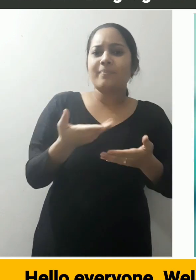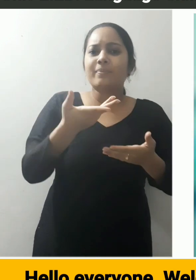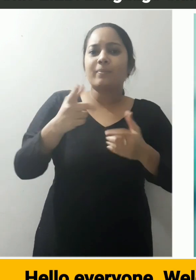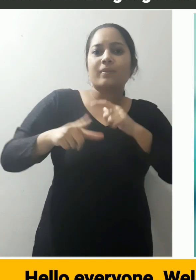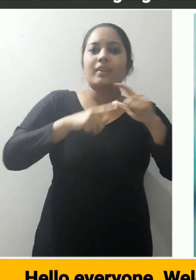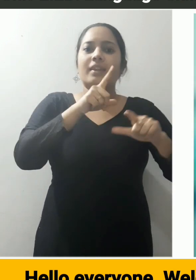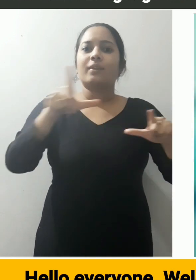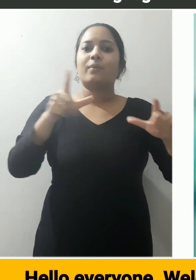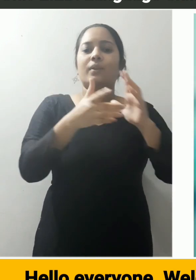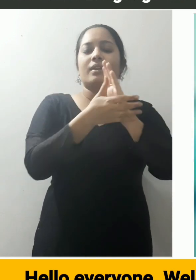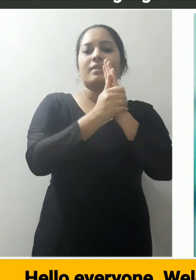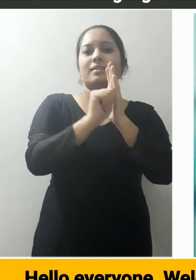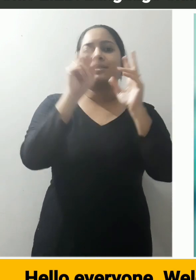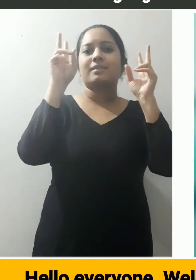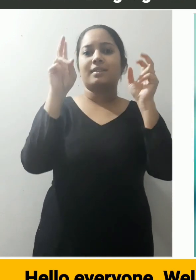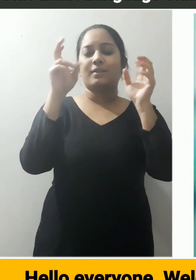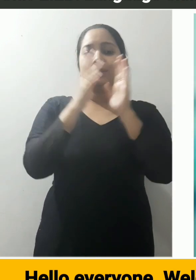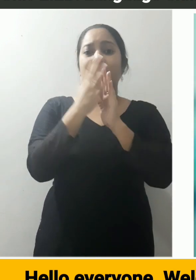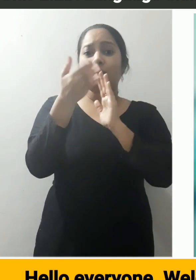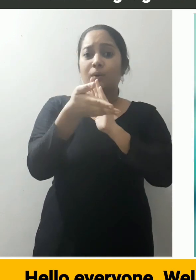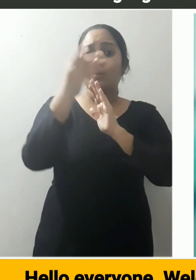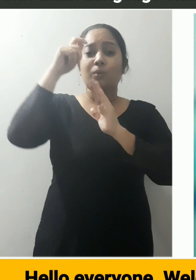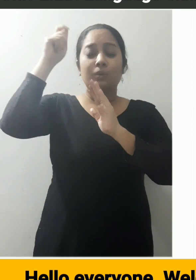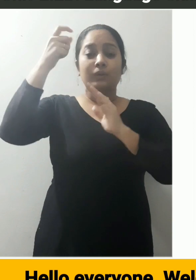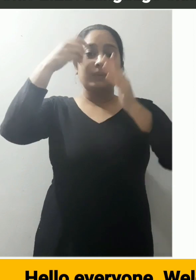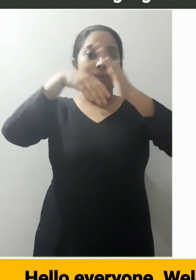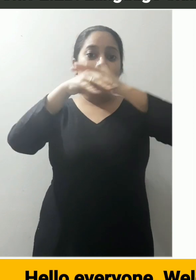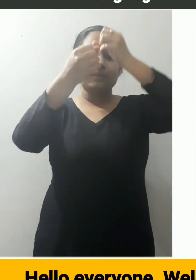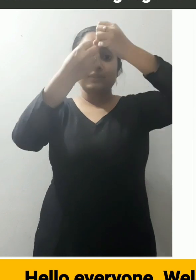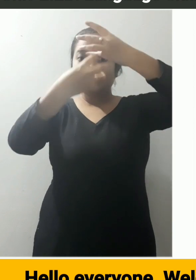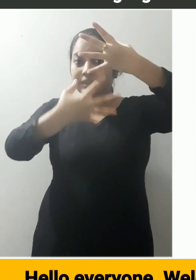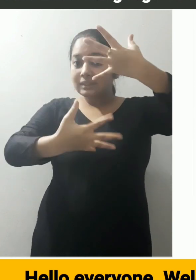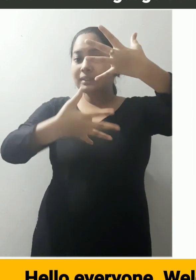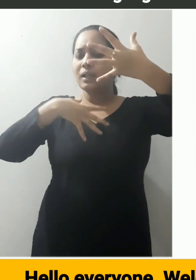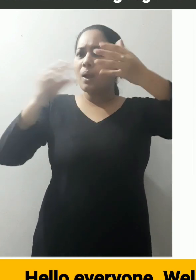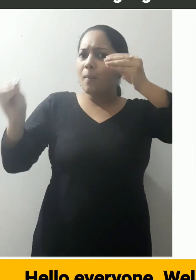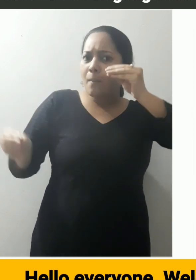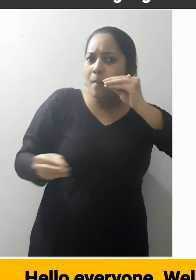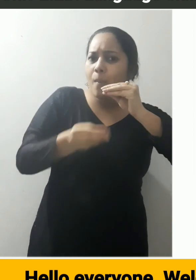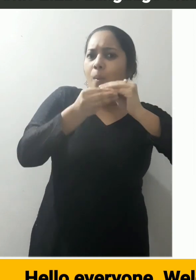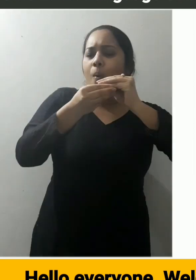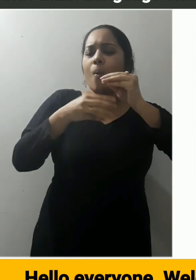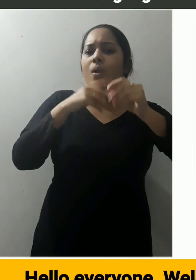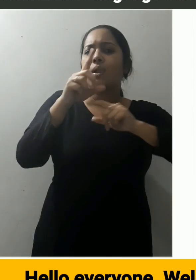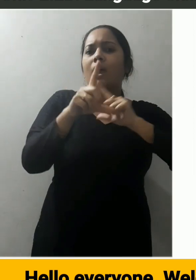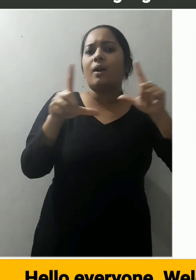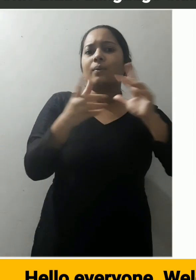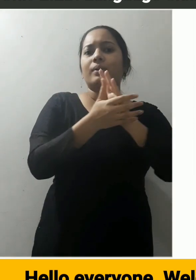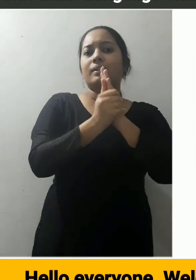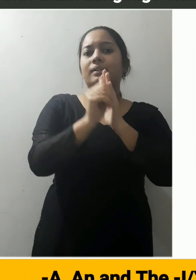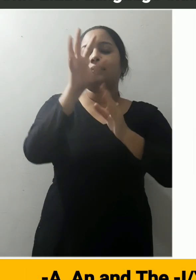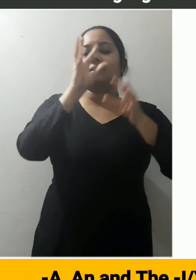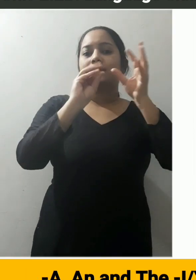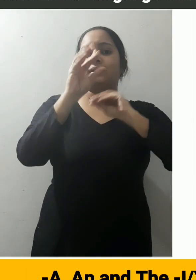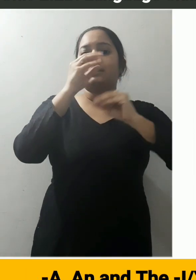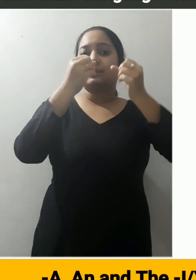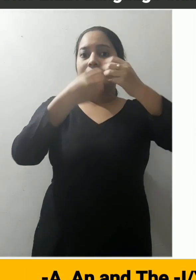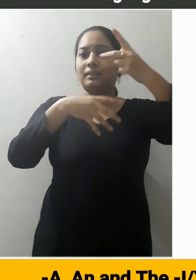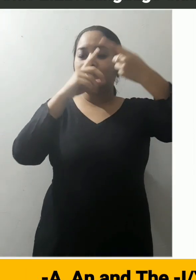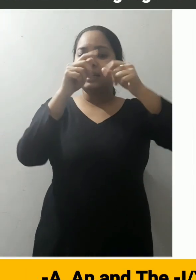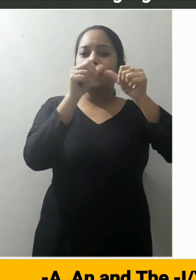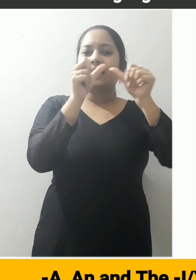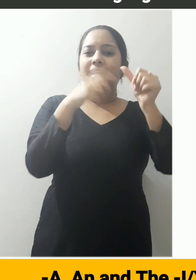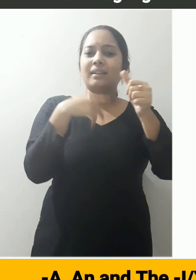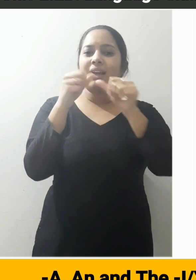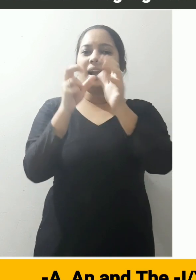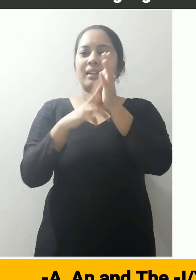on language skills. In this video, we will cover more about language skills. A